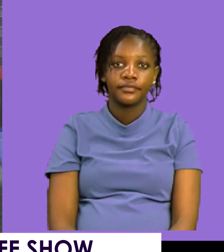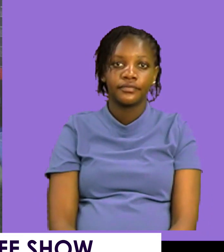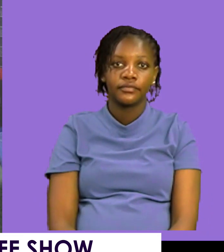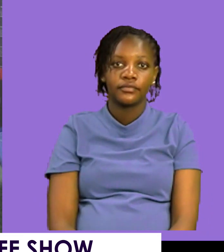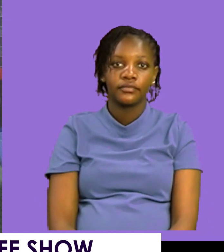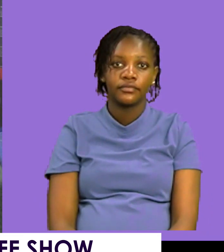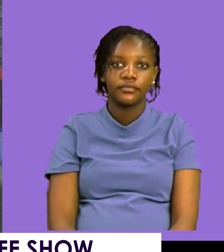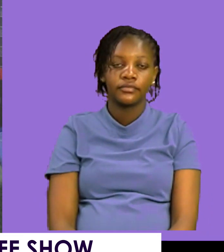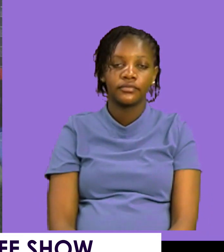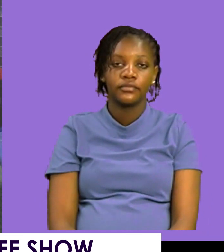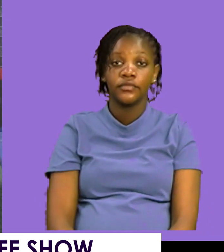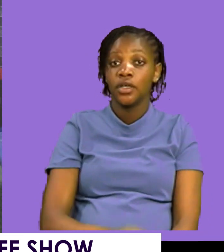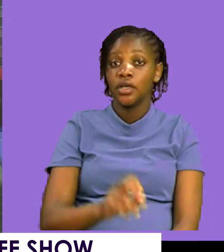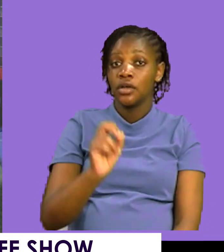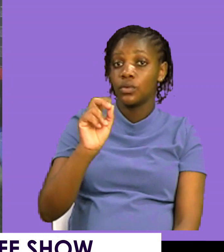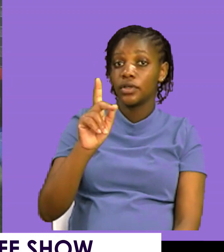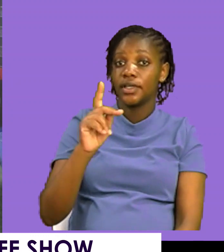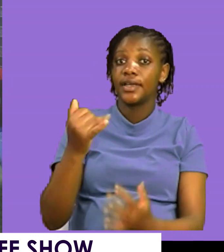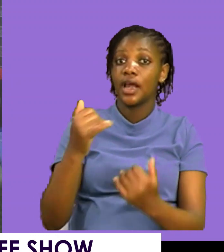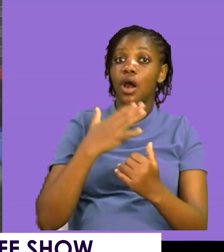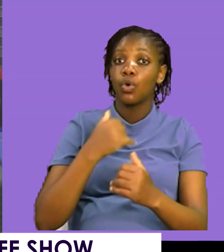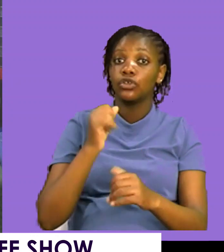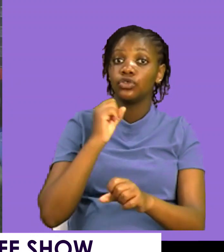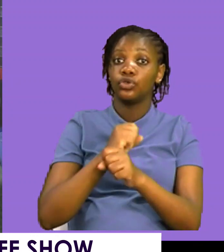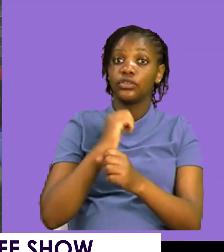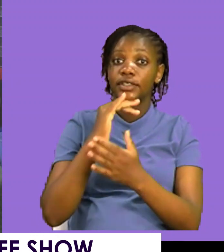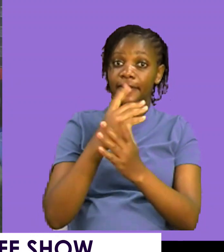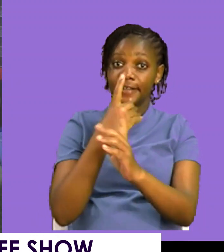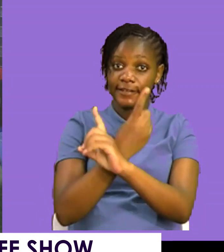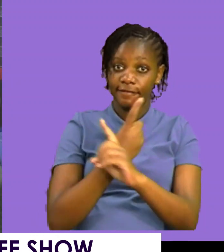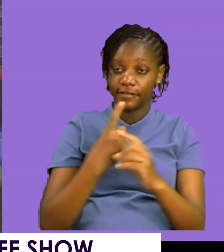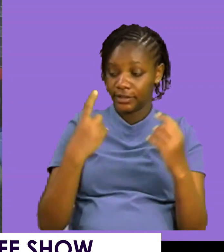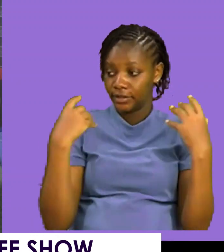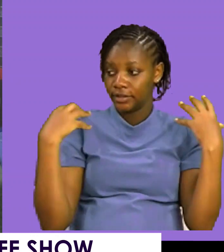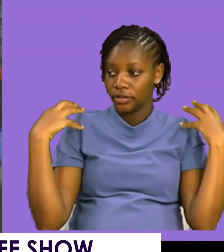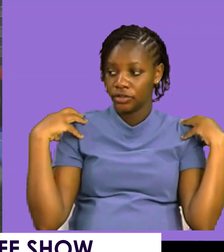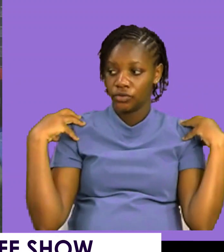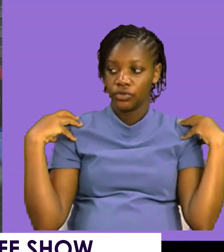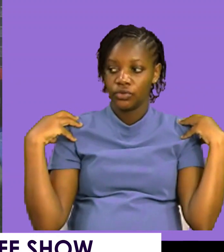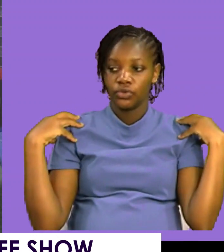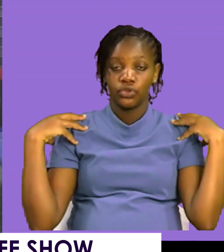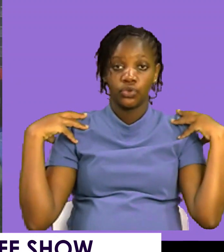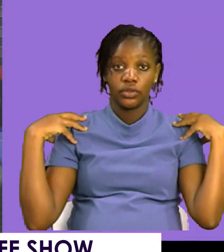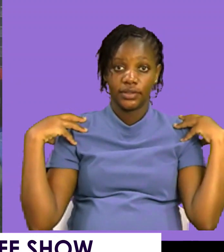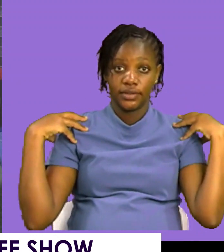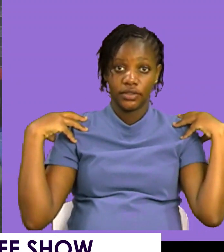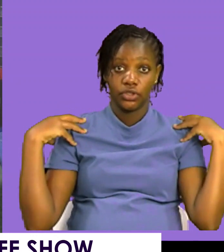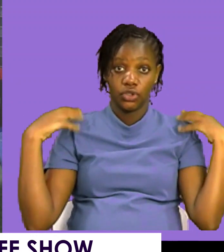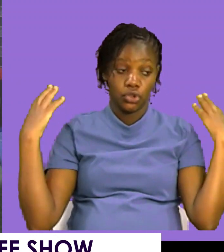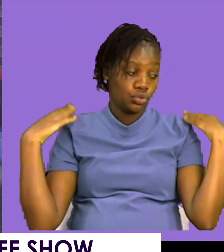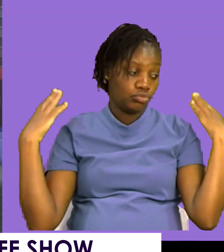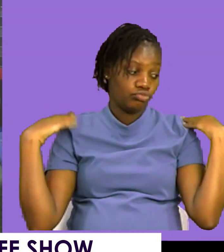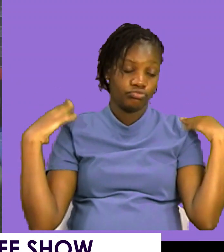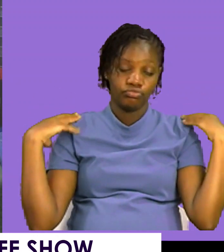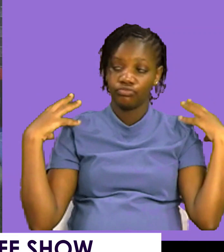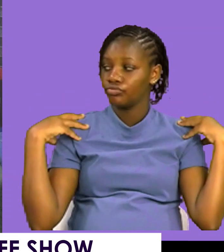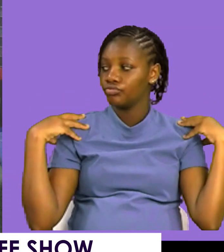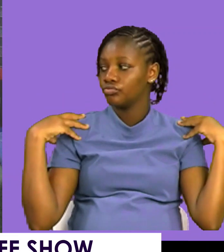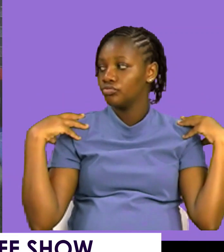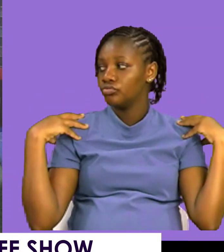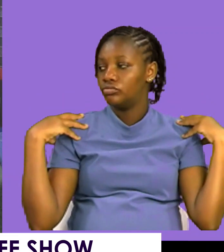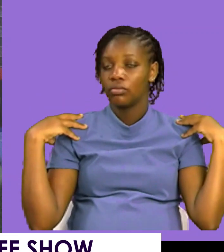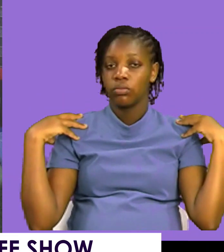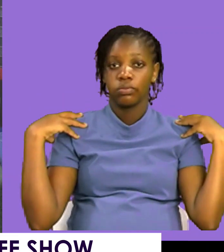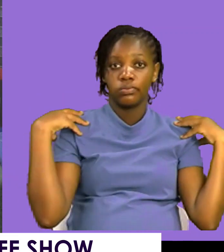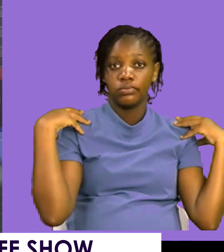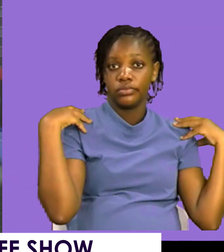self-awareness. Okay, I want you to do something else. Touch your shoulders. Just touch your shoulders. I want you to bring them back